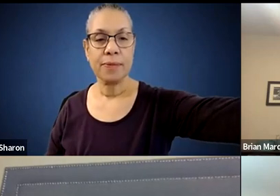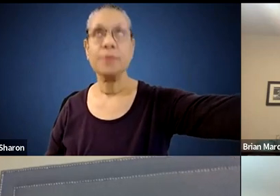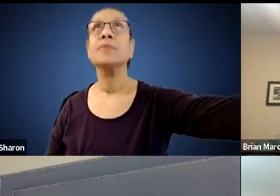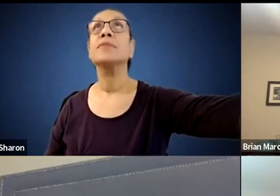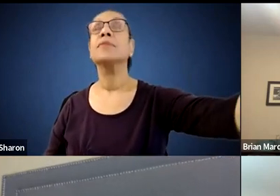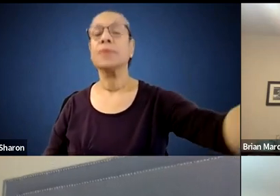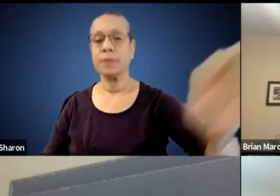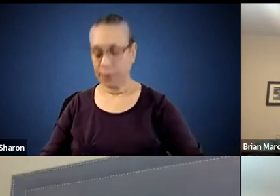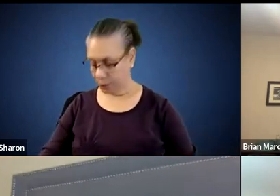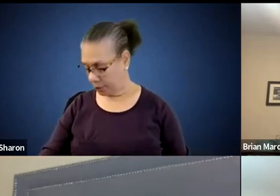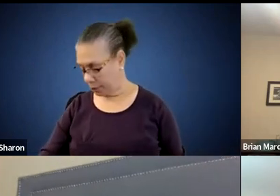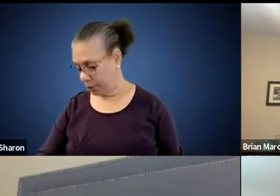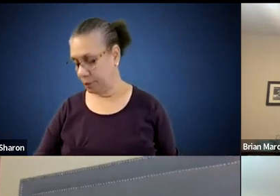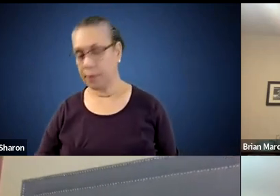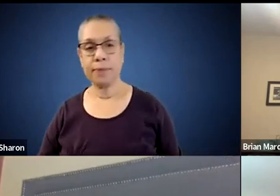thank you